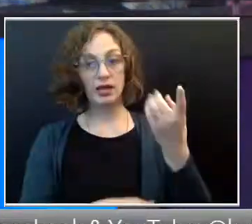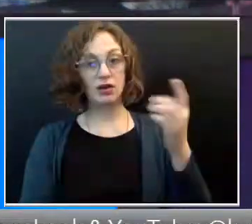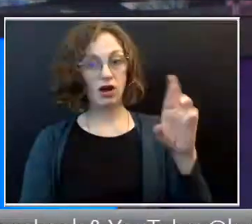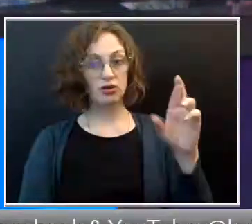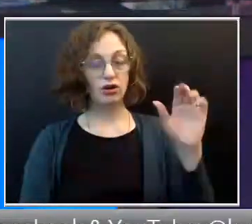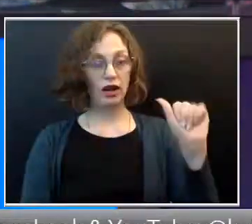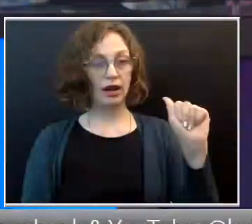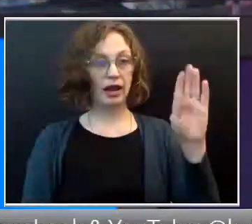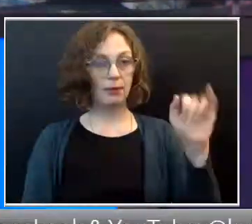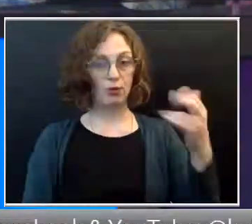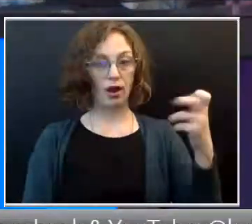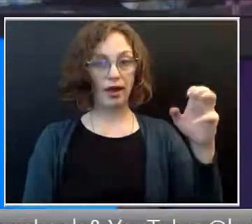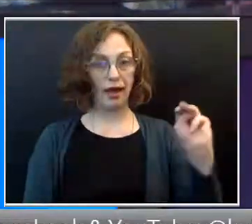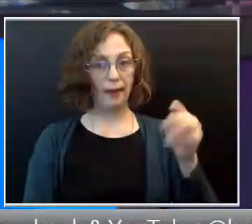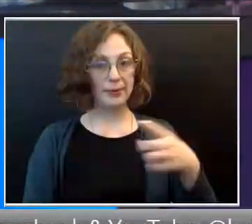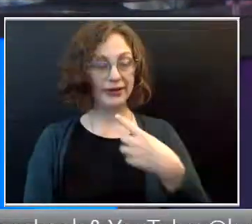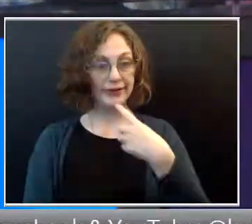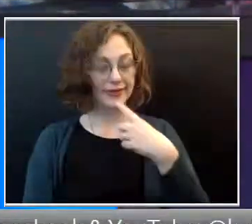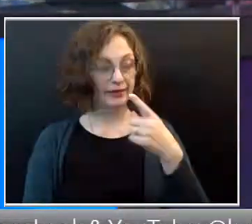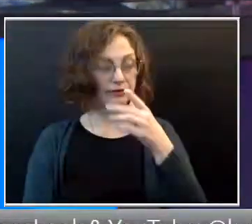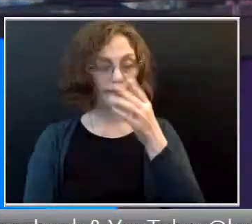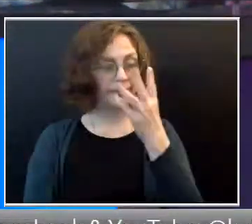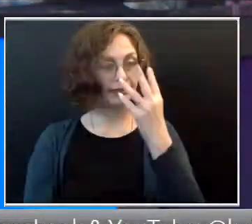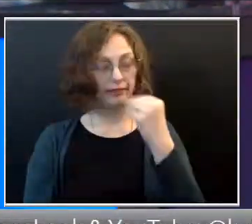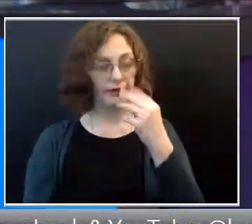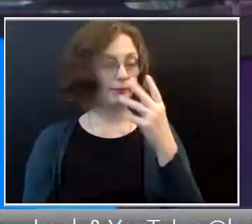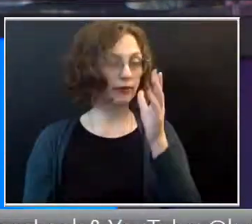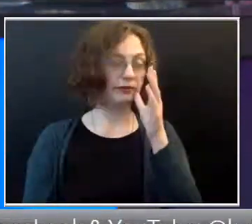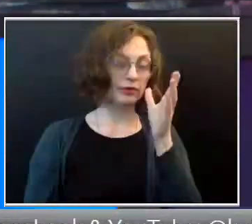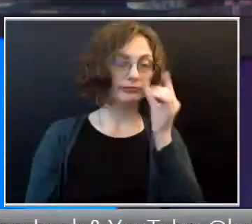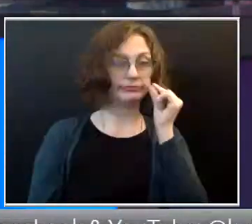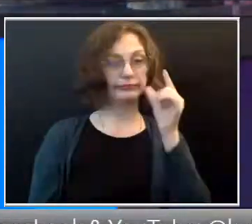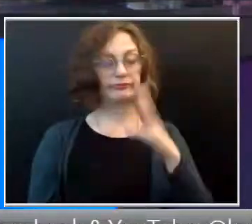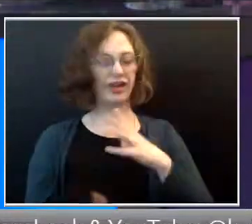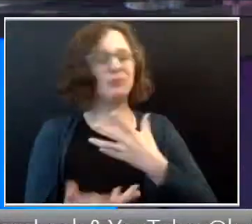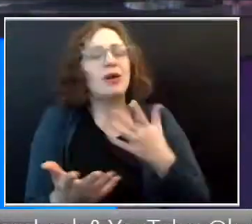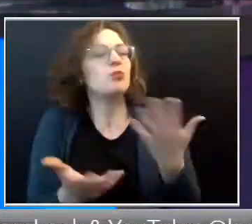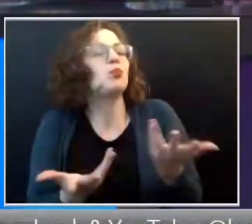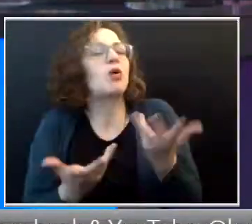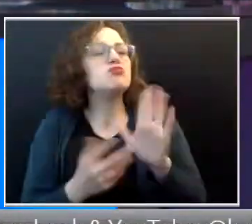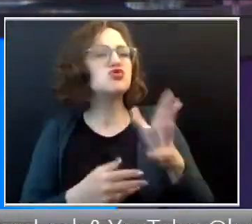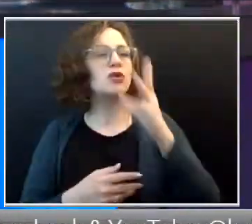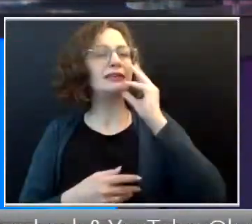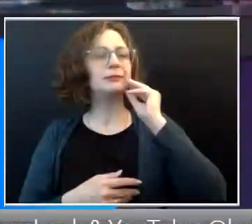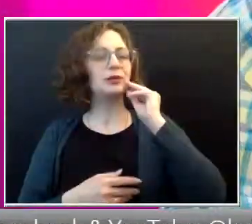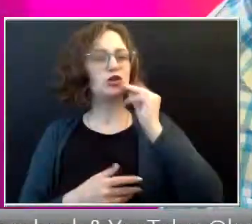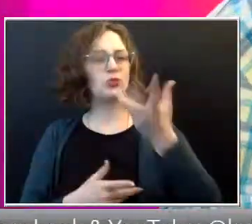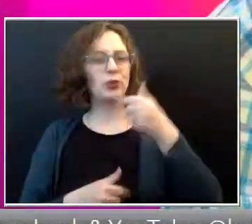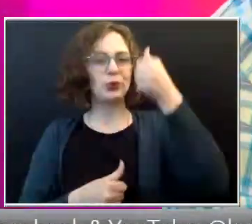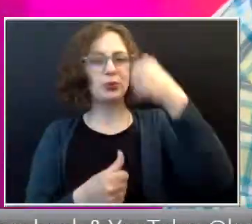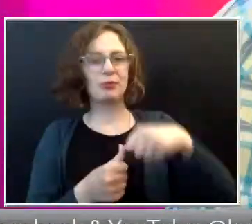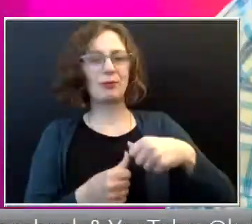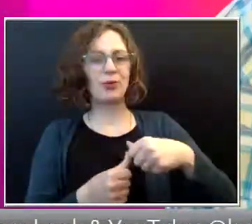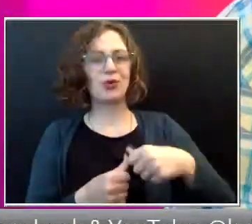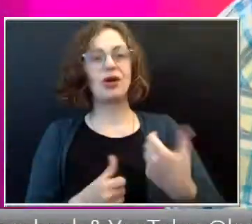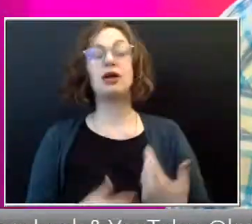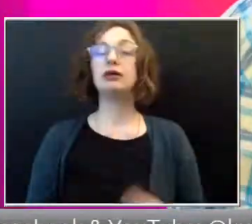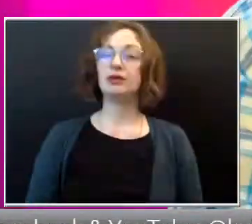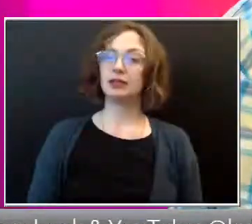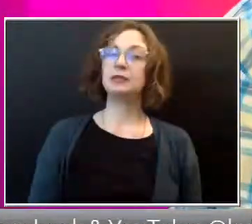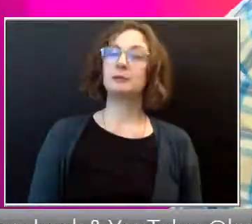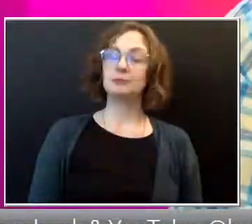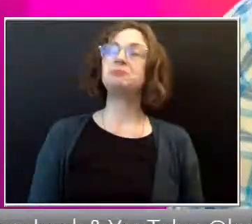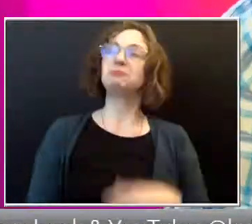to, you're going to be fine. What's it like for you as a patient? What do you remember? Well, yeah, I remember meeting Dr.